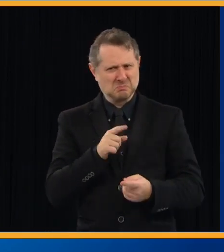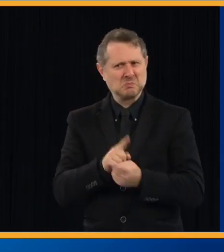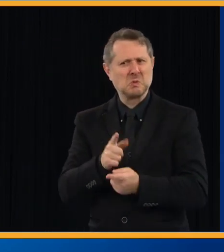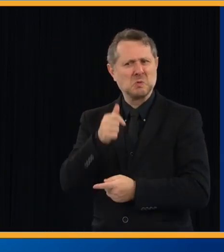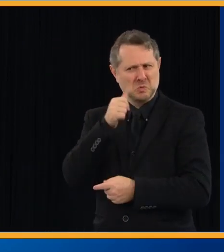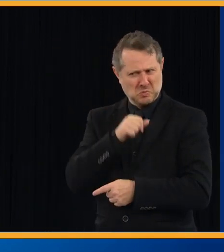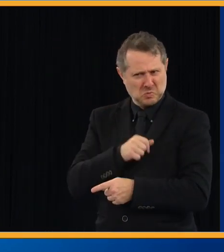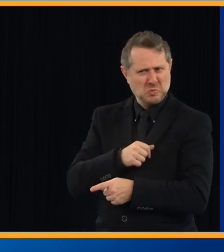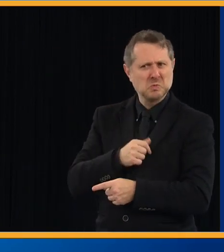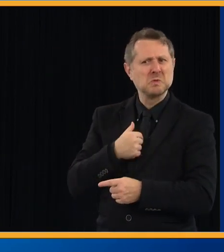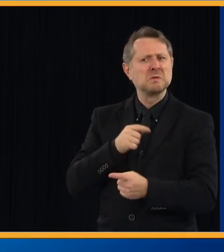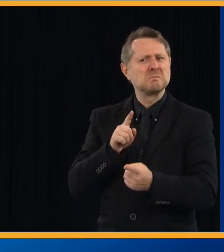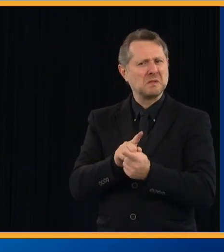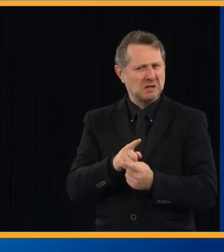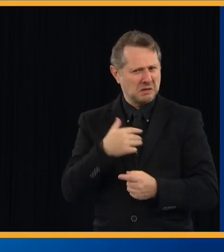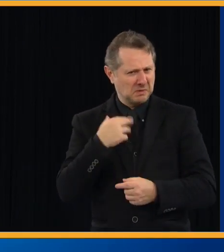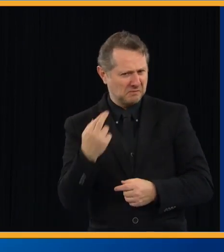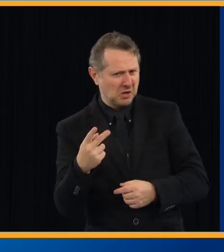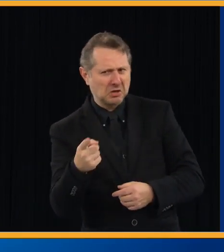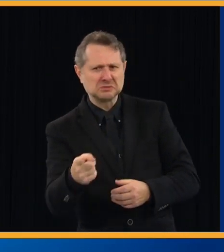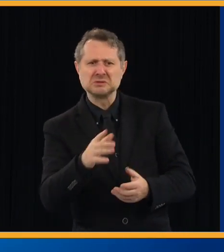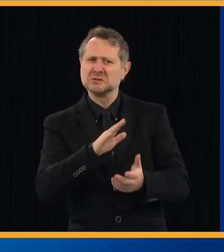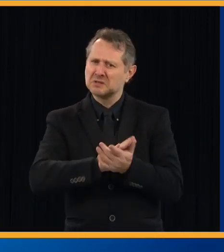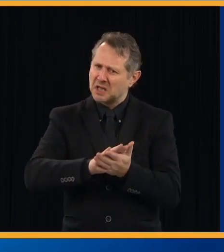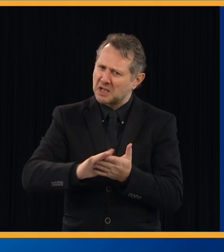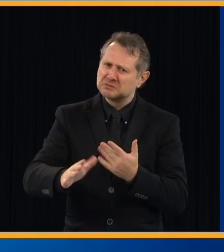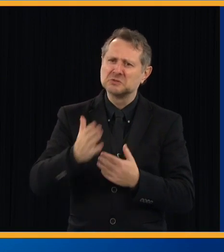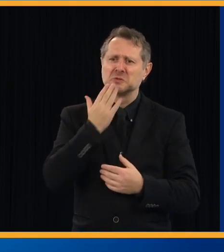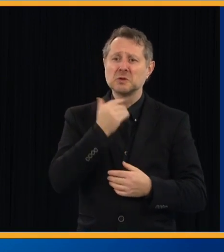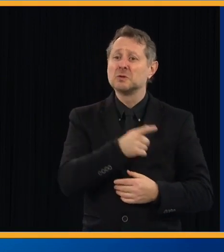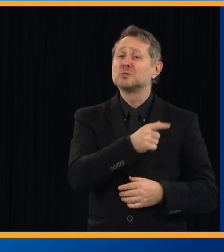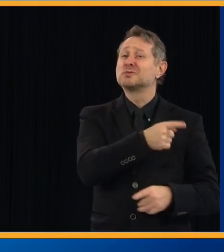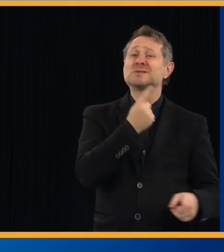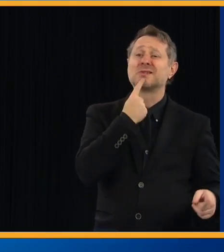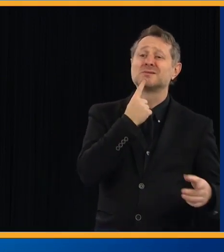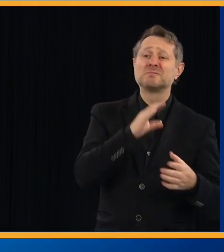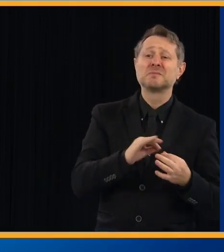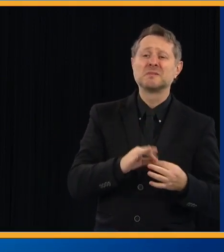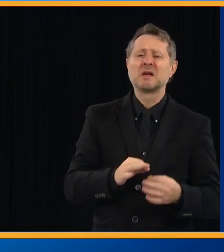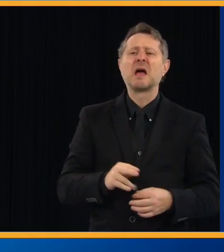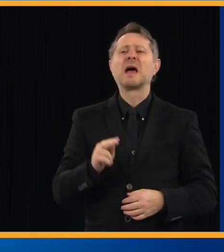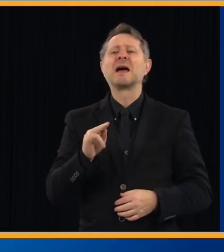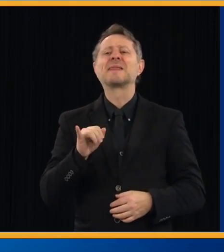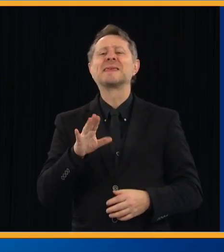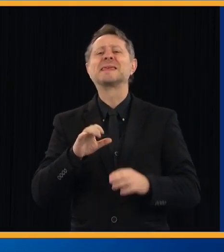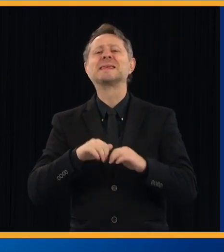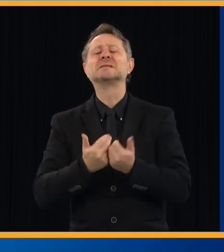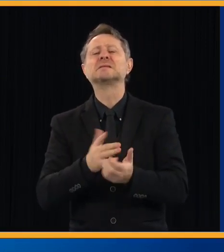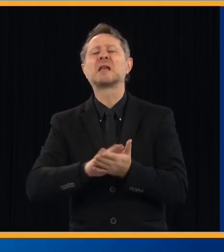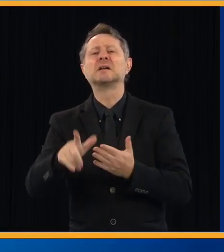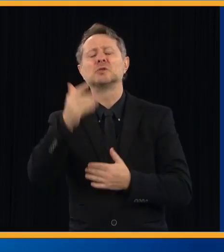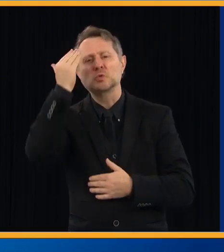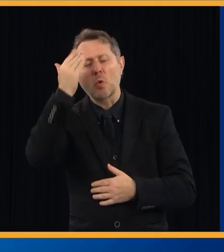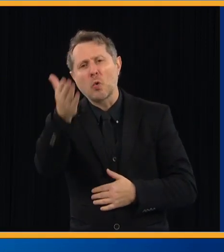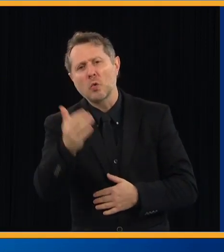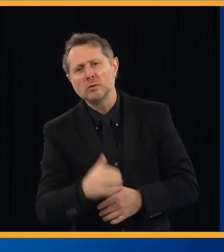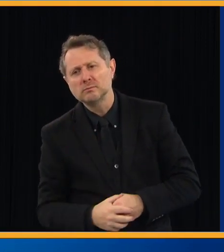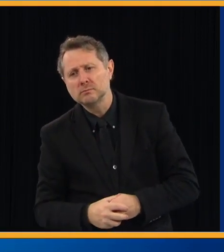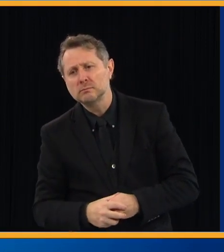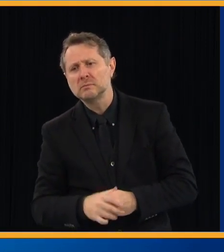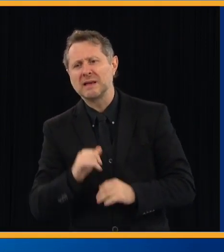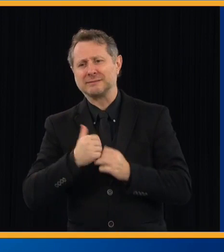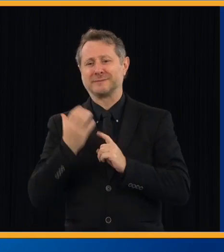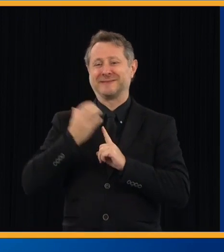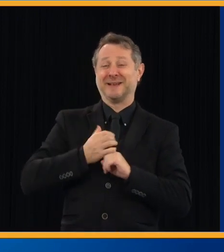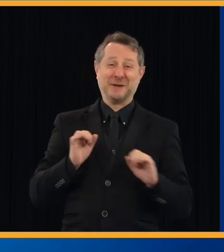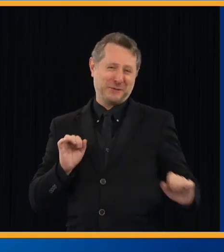this guy, they're really nice. And she would say, nice. How do you know they're nice? It's easy to be nice when